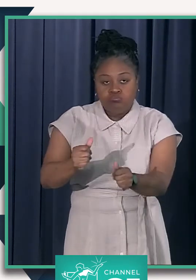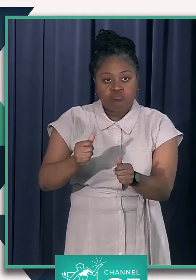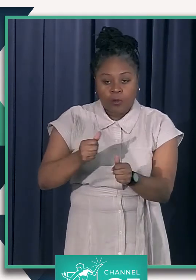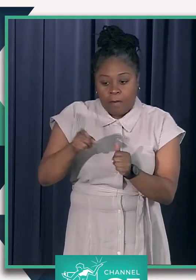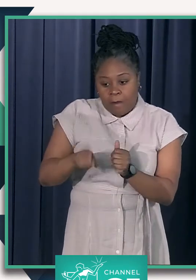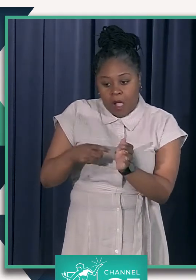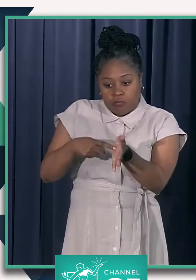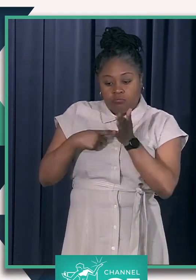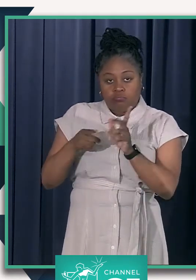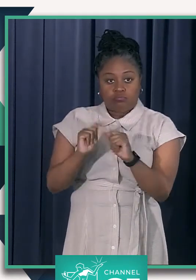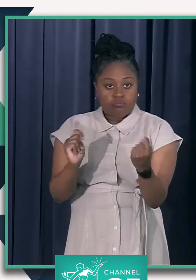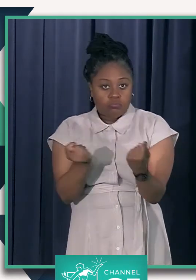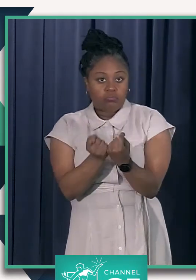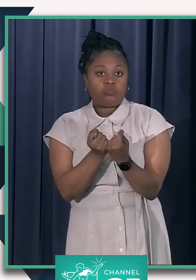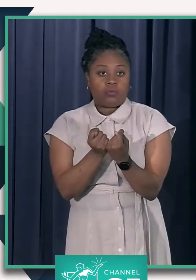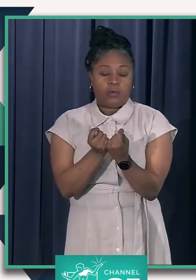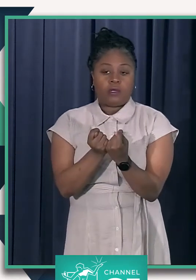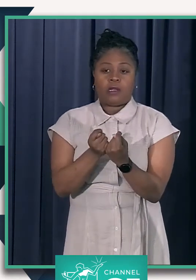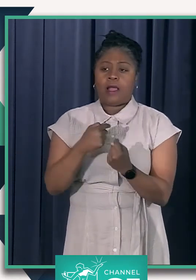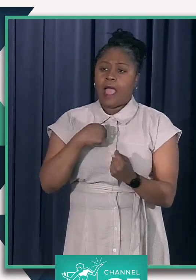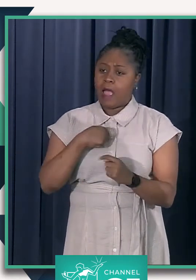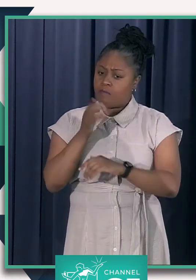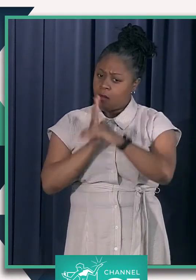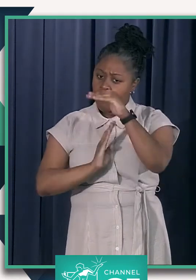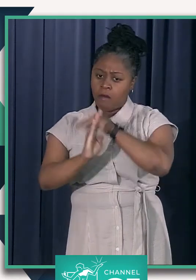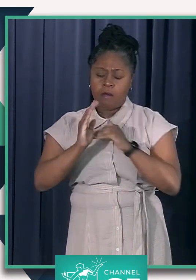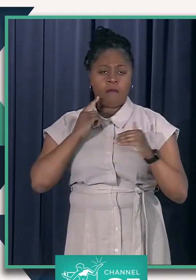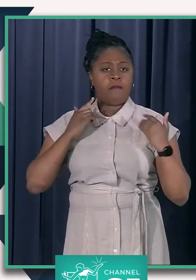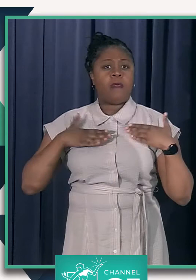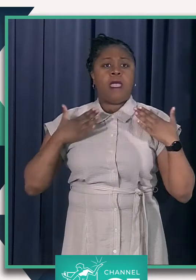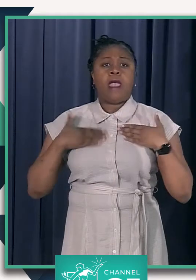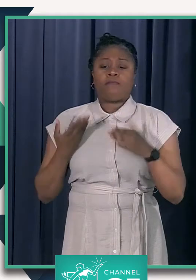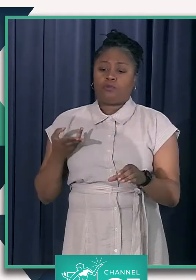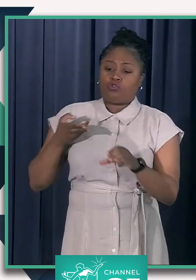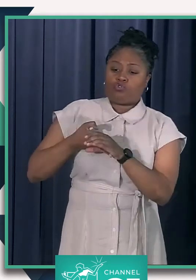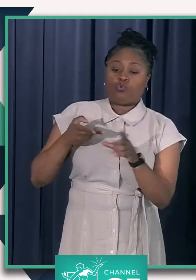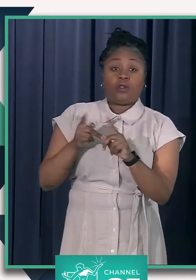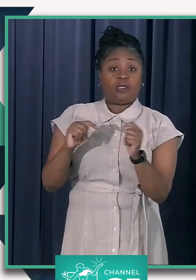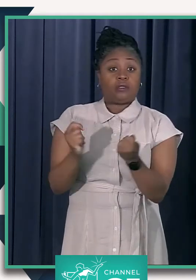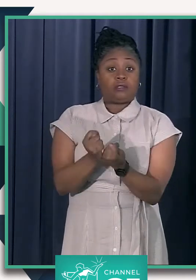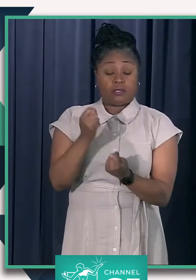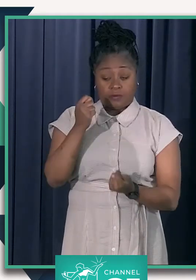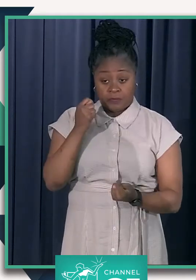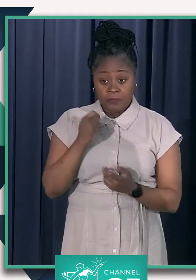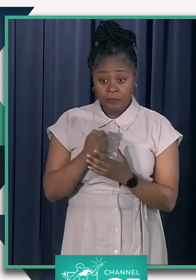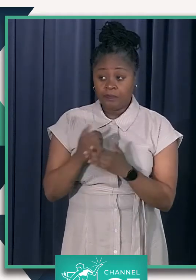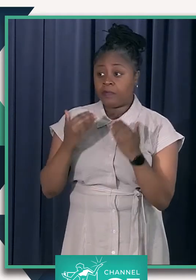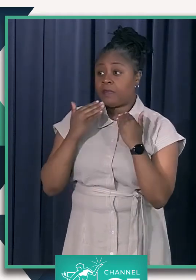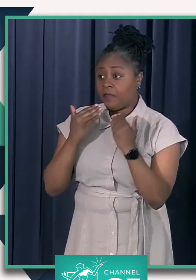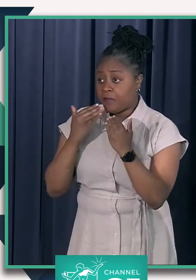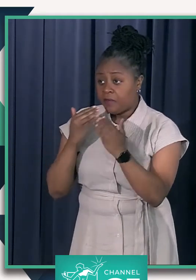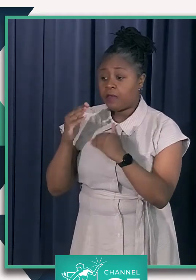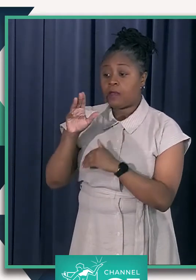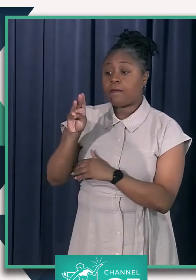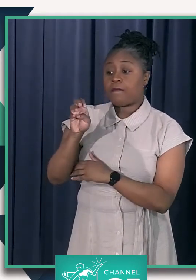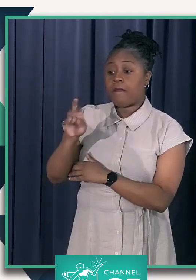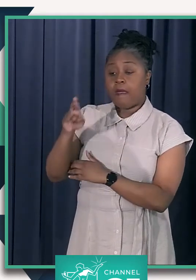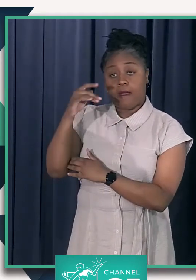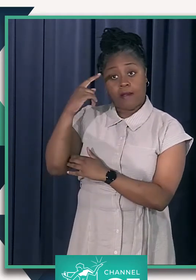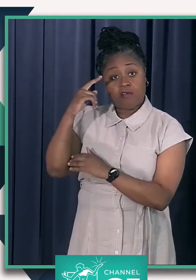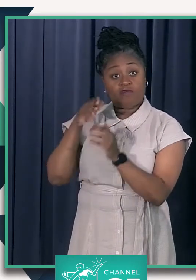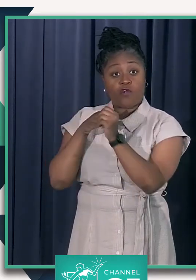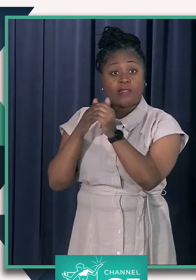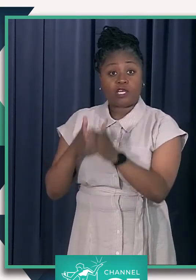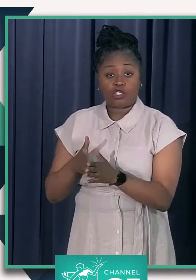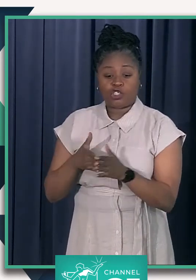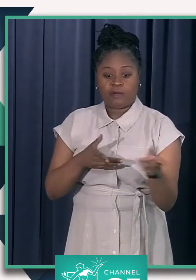and delighted to be part of this team. And really, Mr. Mayor, I want to also just thank you for your leadership in pulling